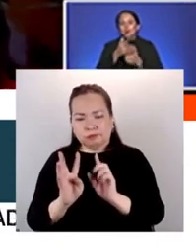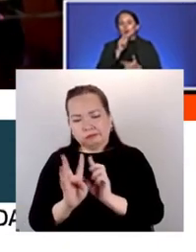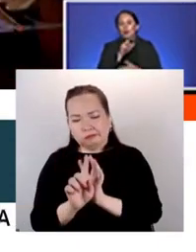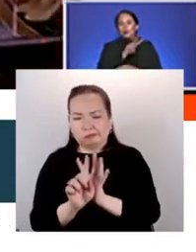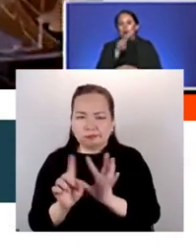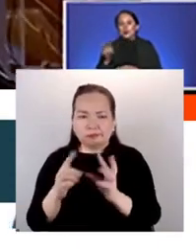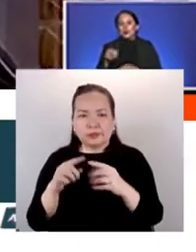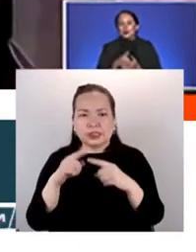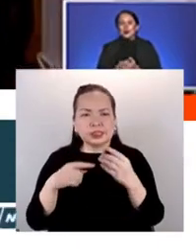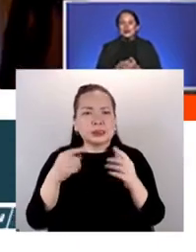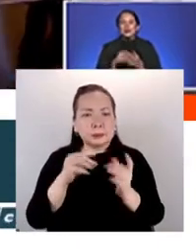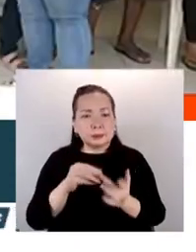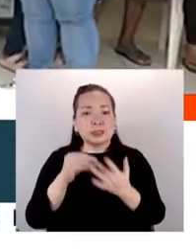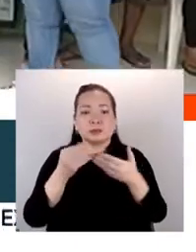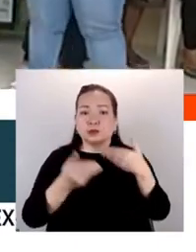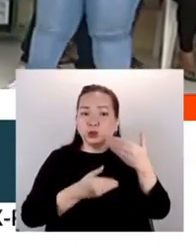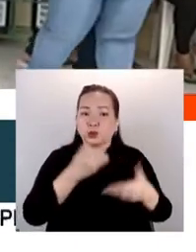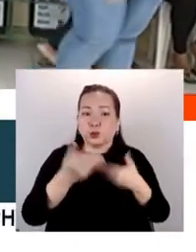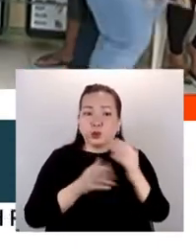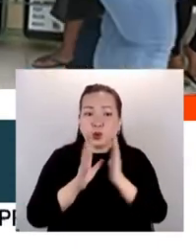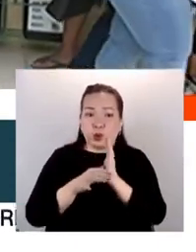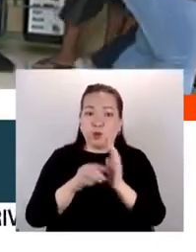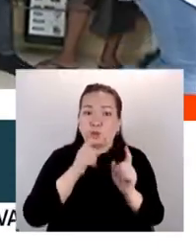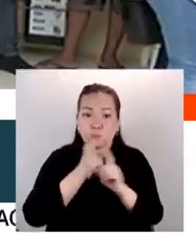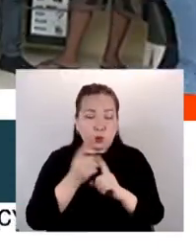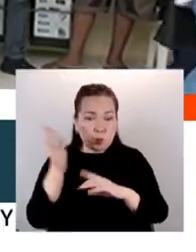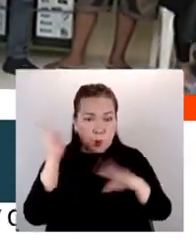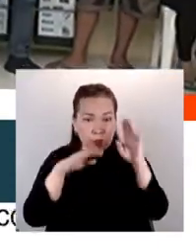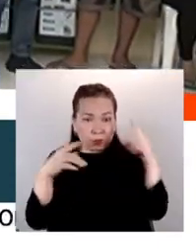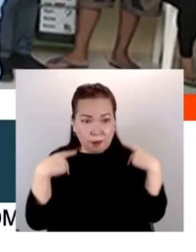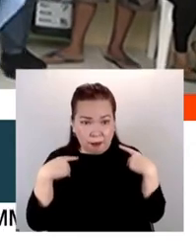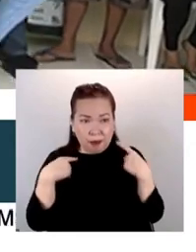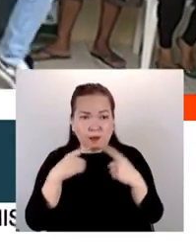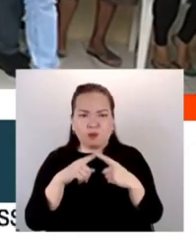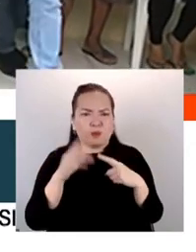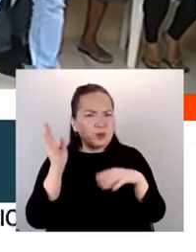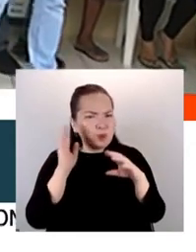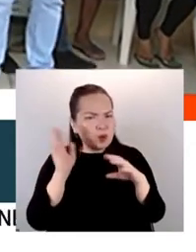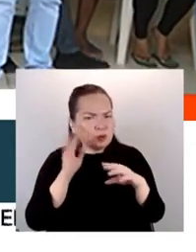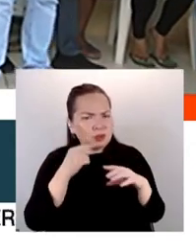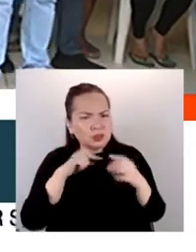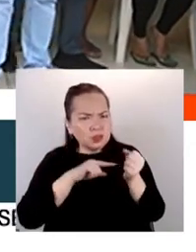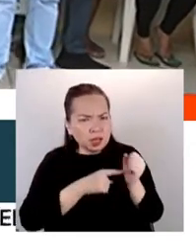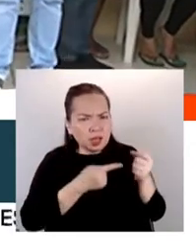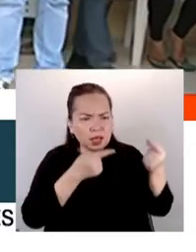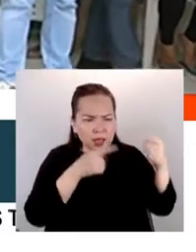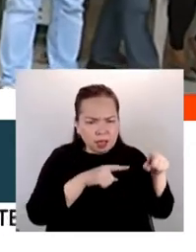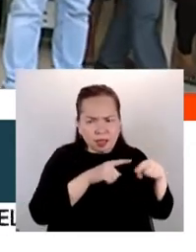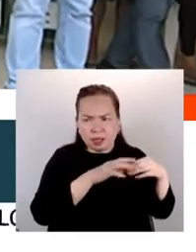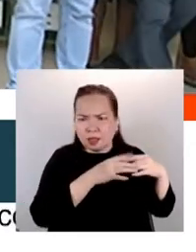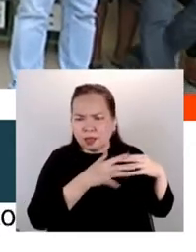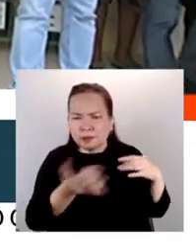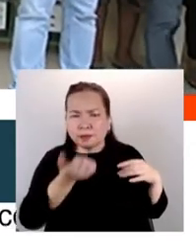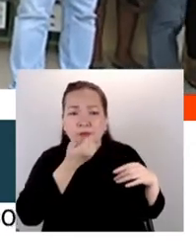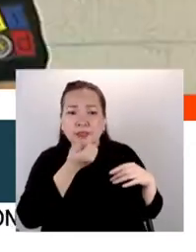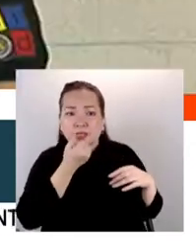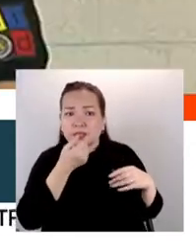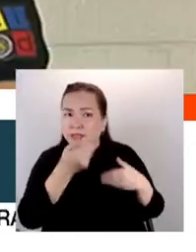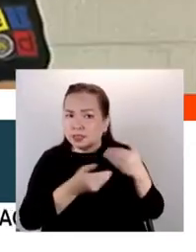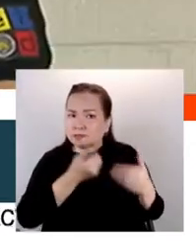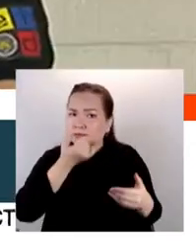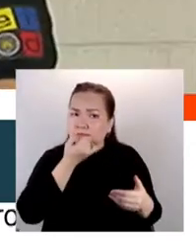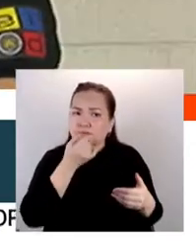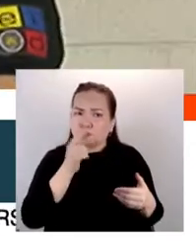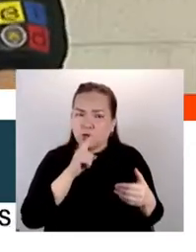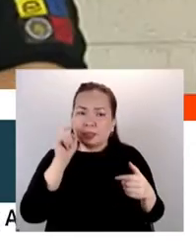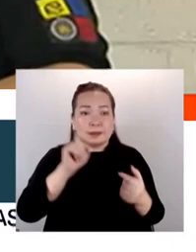Commission Election. Kung sadya bang nagka-problema, ano ba ang naging problema, anong punot dulo, ano ang mali sa proseso, sa sistema na dapat baguhin